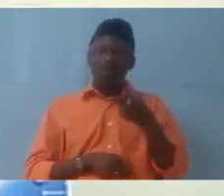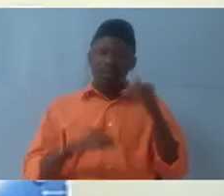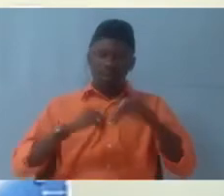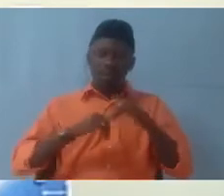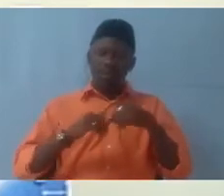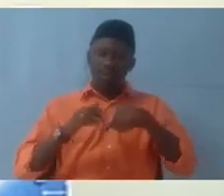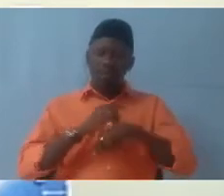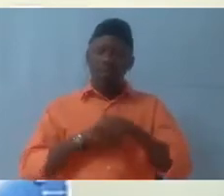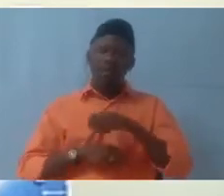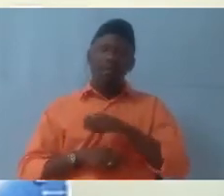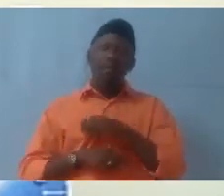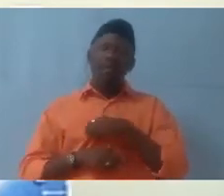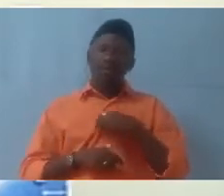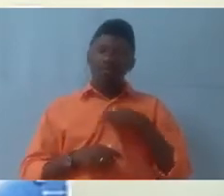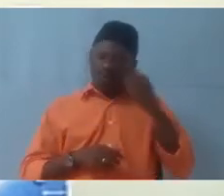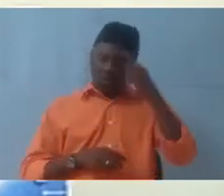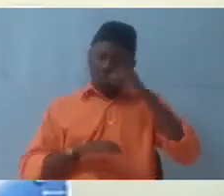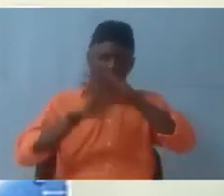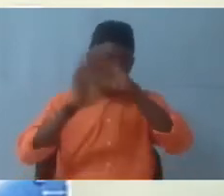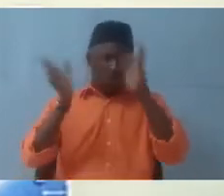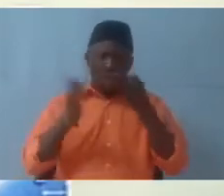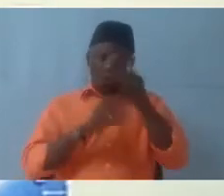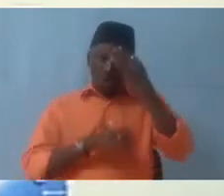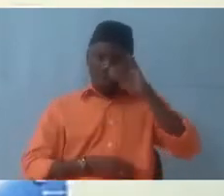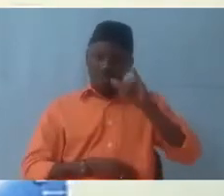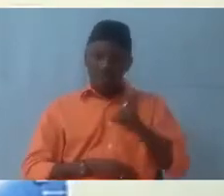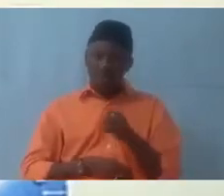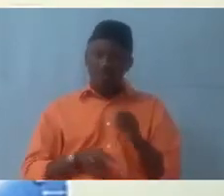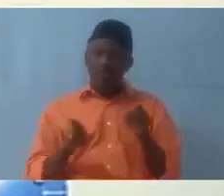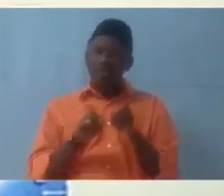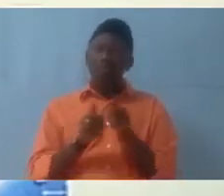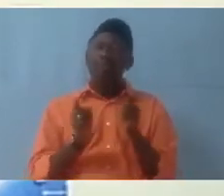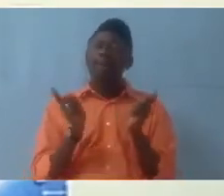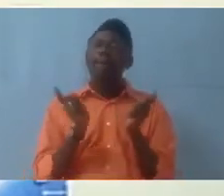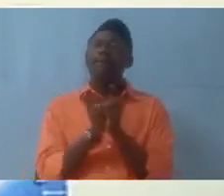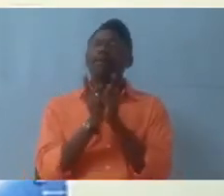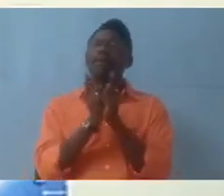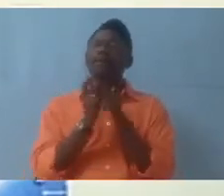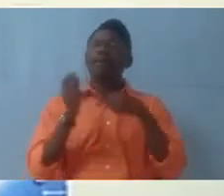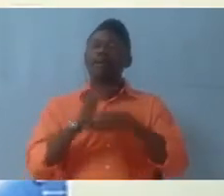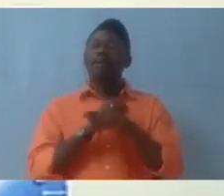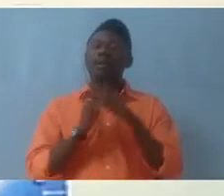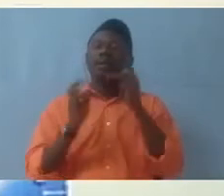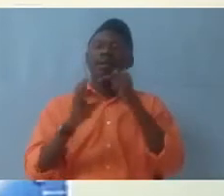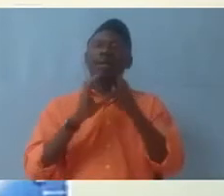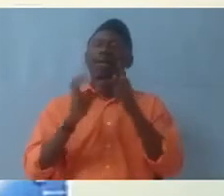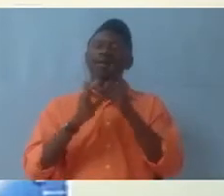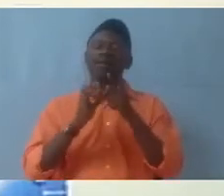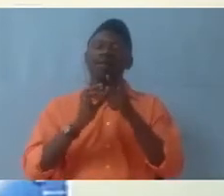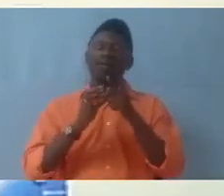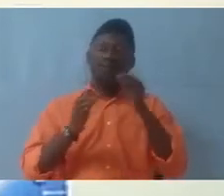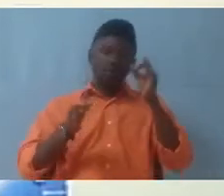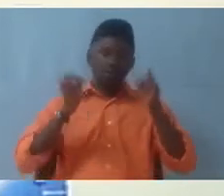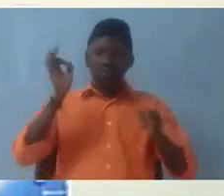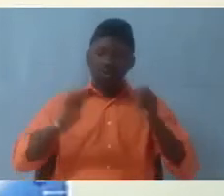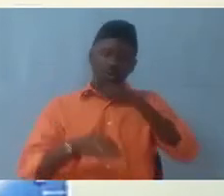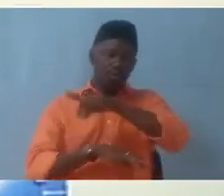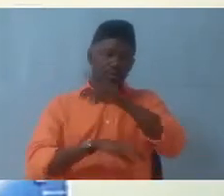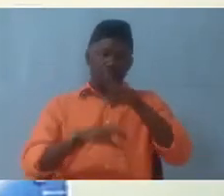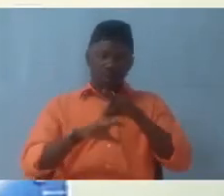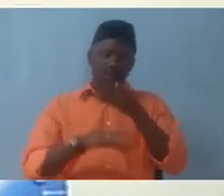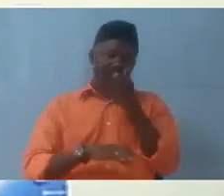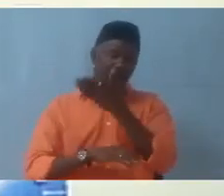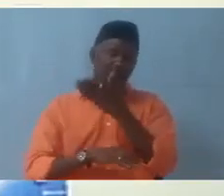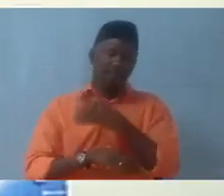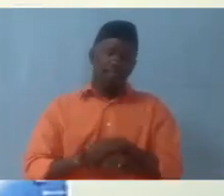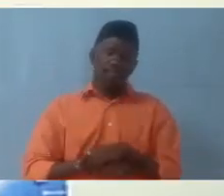place. We agreed to meet at Kanifing court. Pour ci lañ nanguna dañ tassé Kanifing court. So when we met at Kanifing court, biñ fa tassé, I